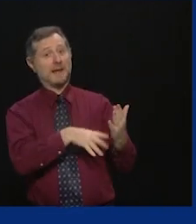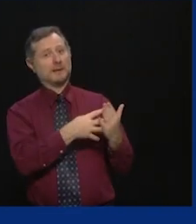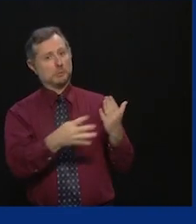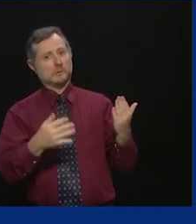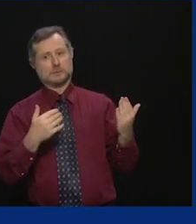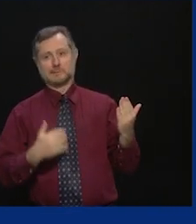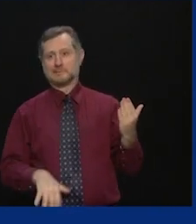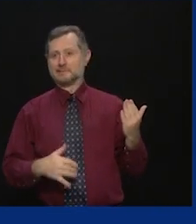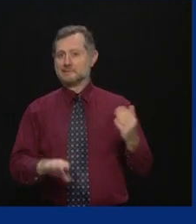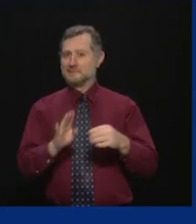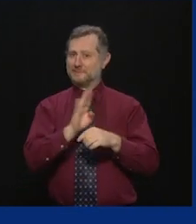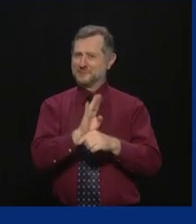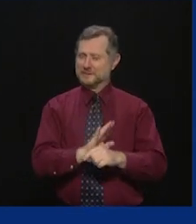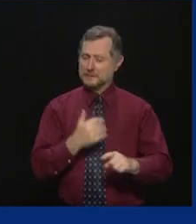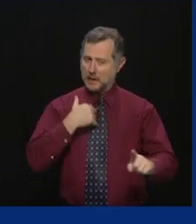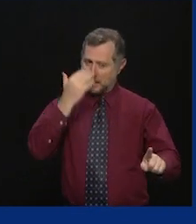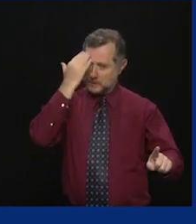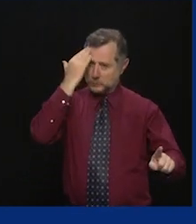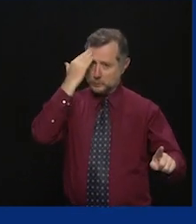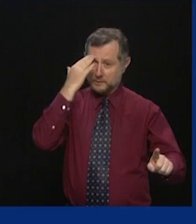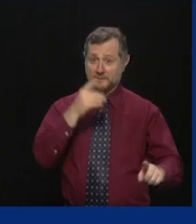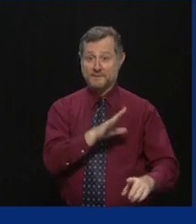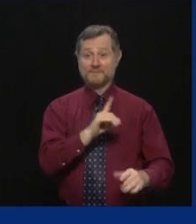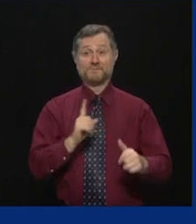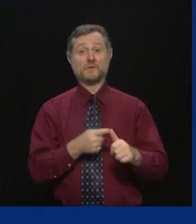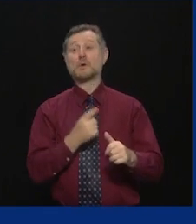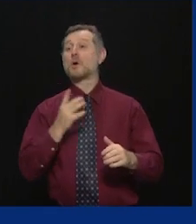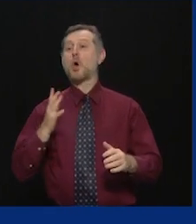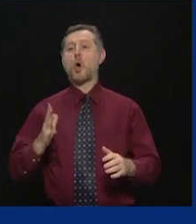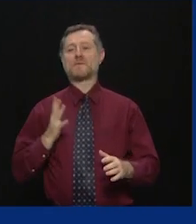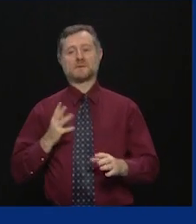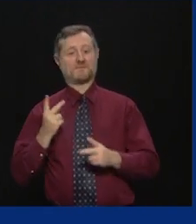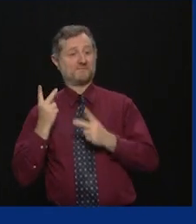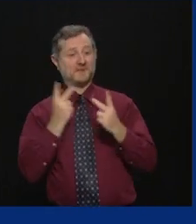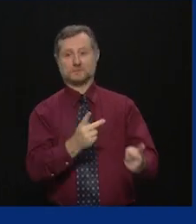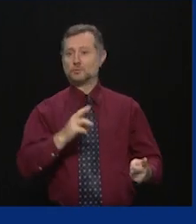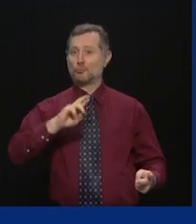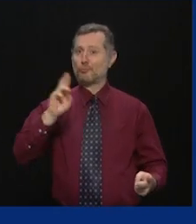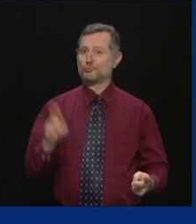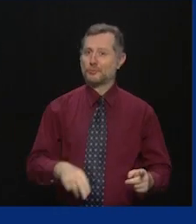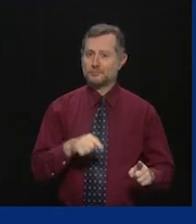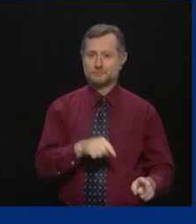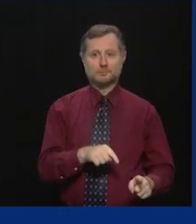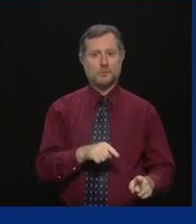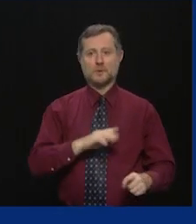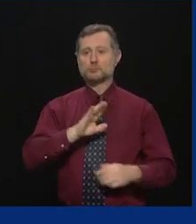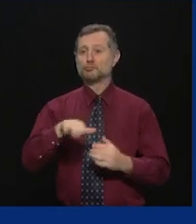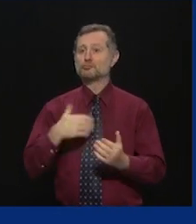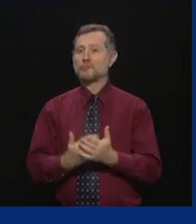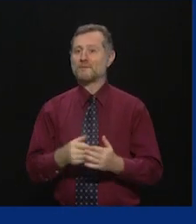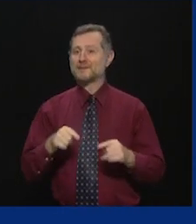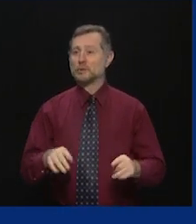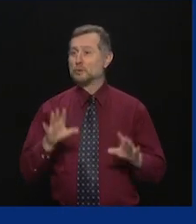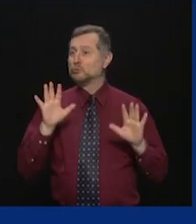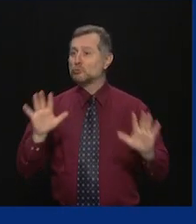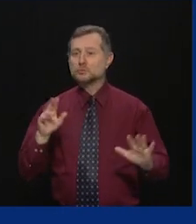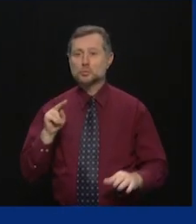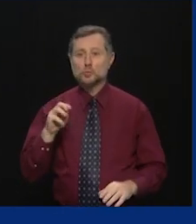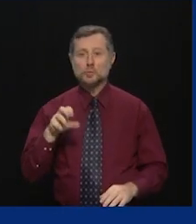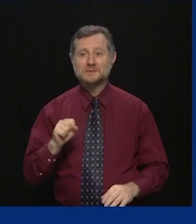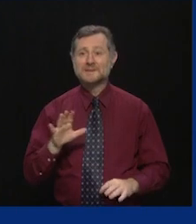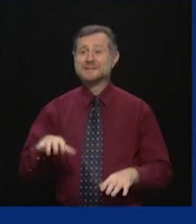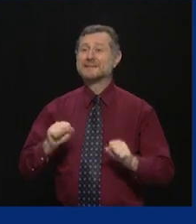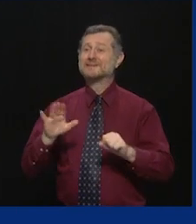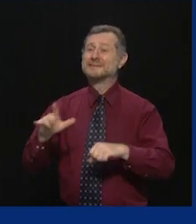Governor Hochul's first official visit to Rochester. And to come here with his great news and to take time out of her crazy, busy schedule to be